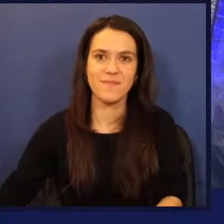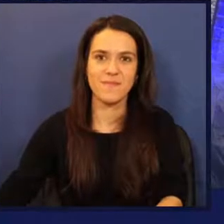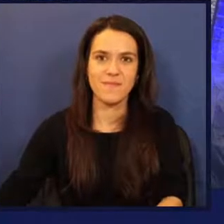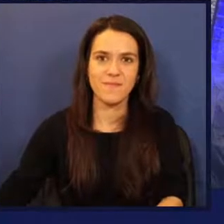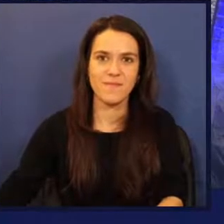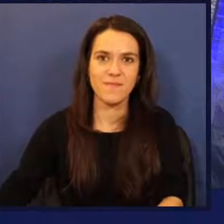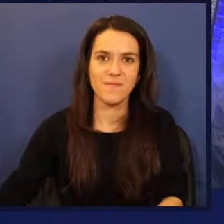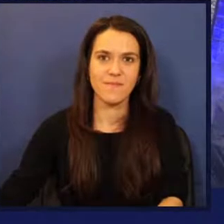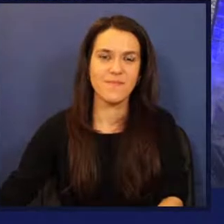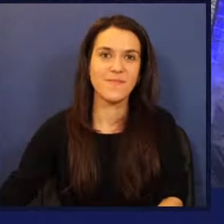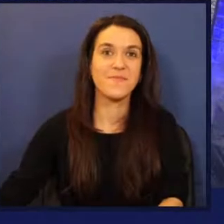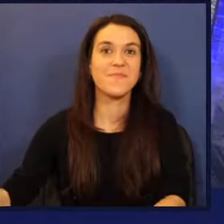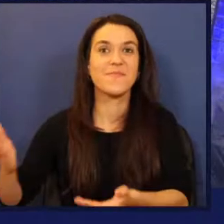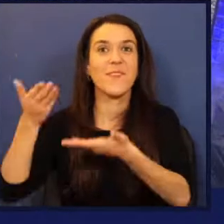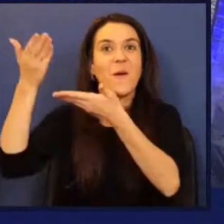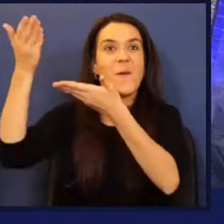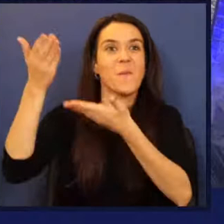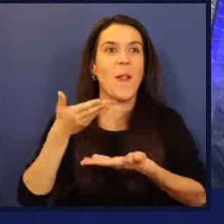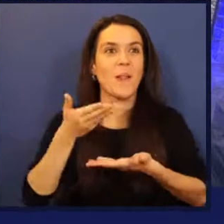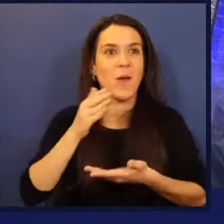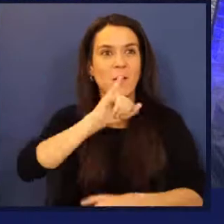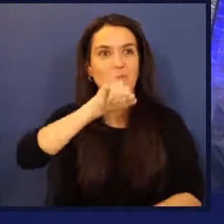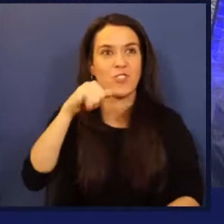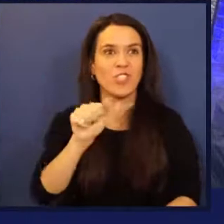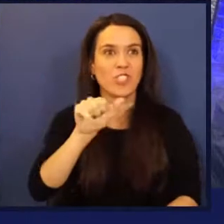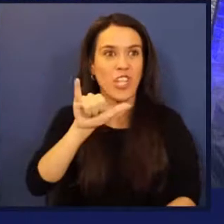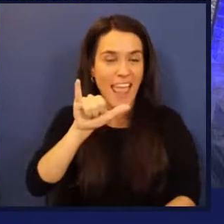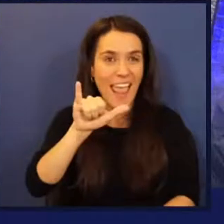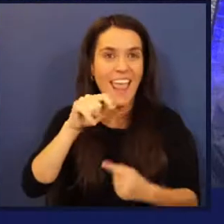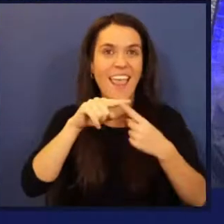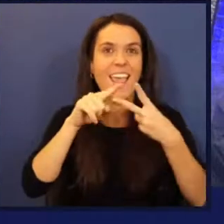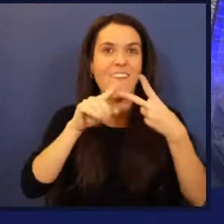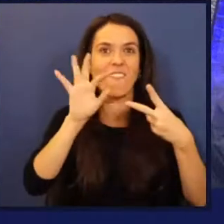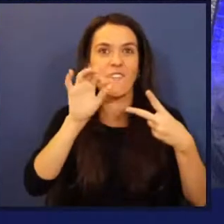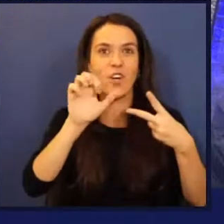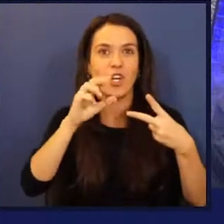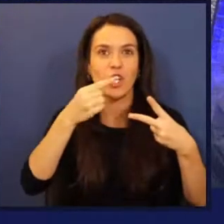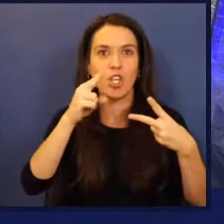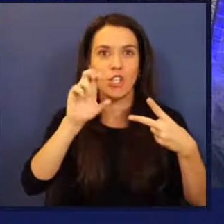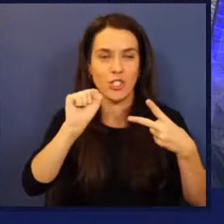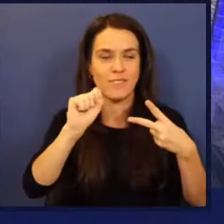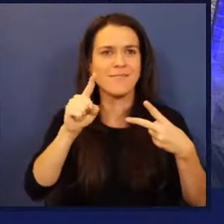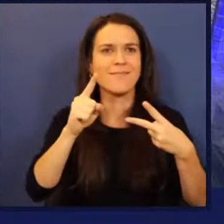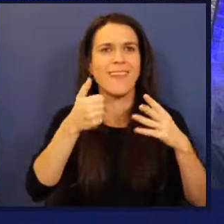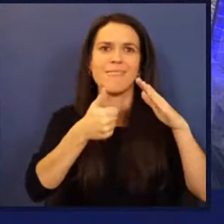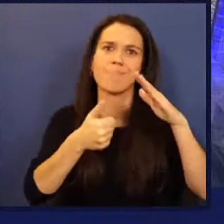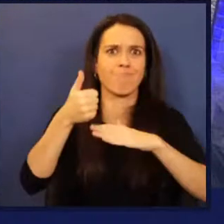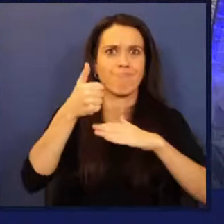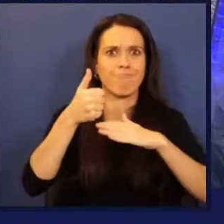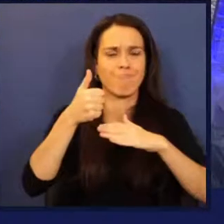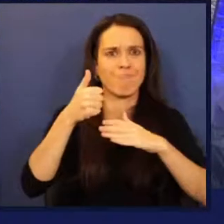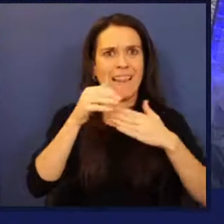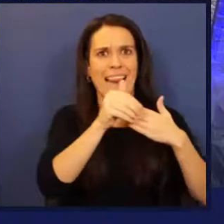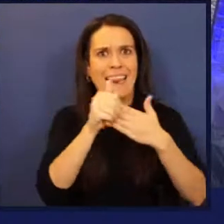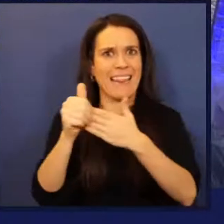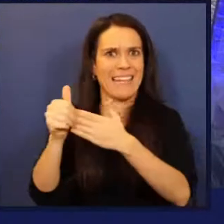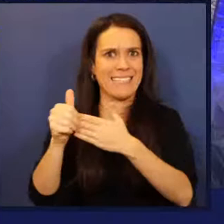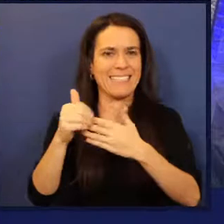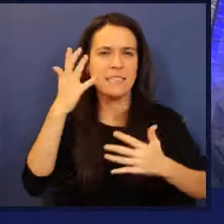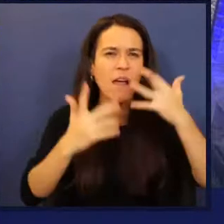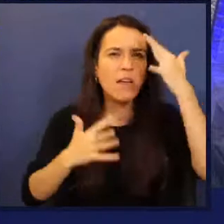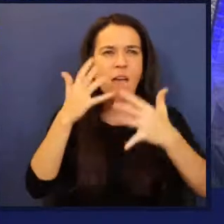to Jay and to Fergus. So Jay is one of our executive leaders in data and AI. She did